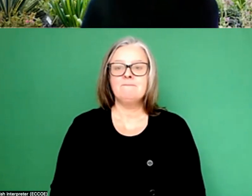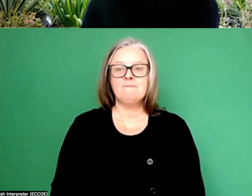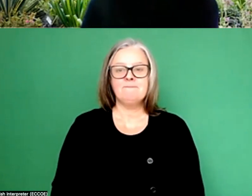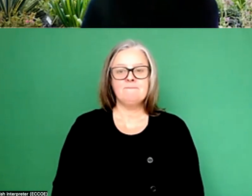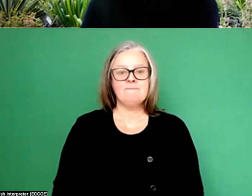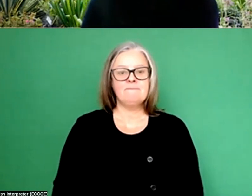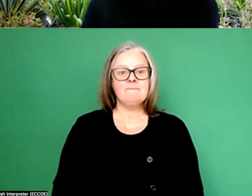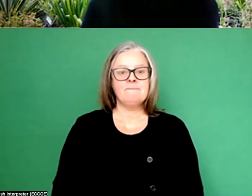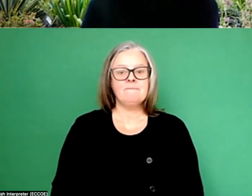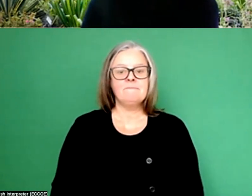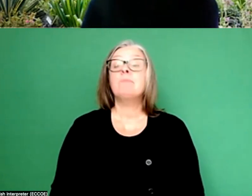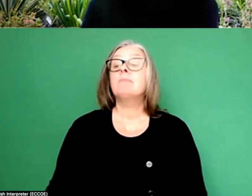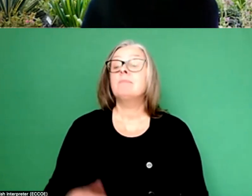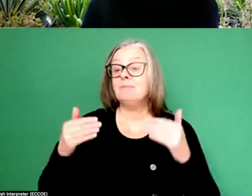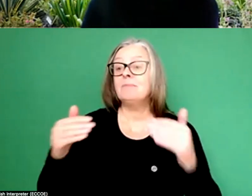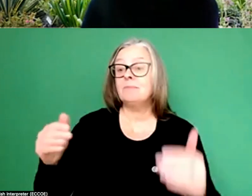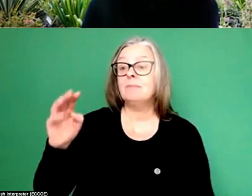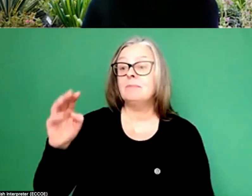Mark, go ahead.